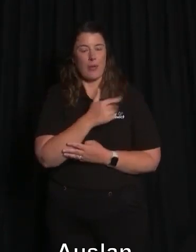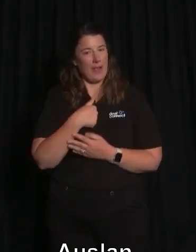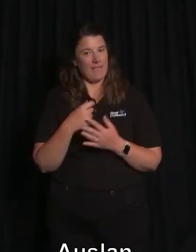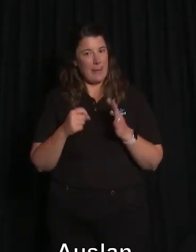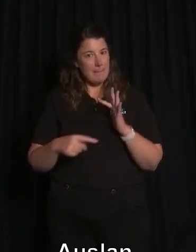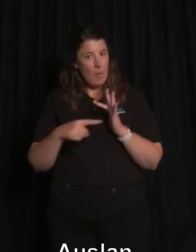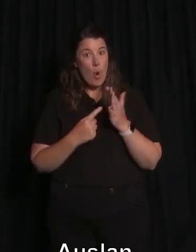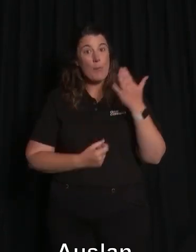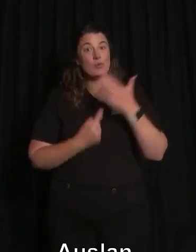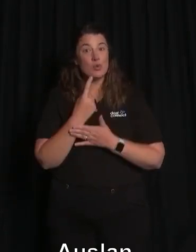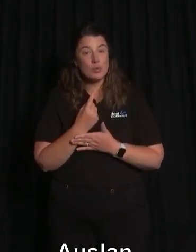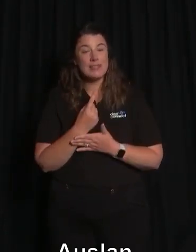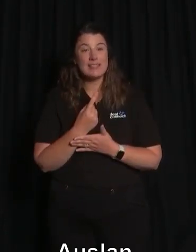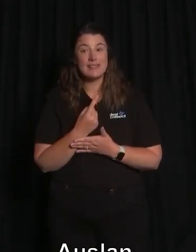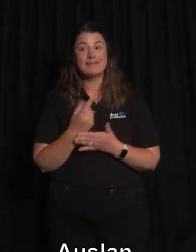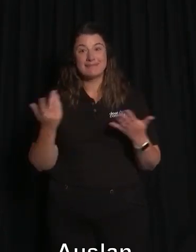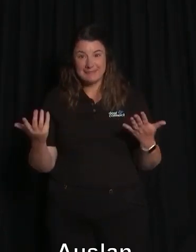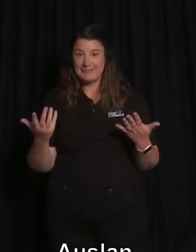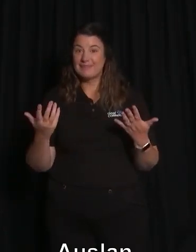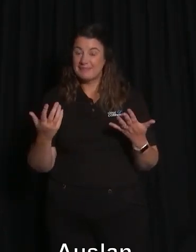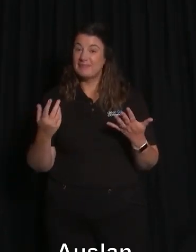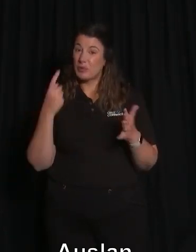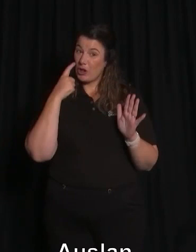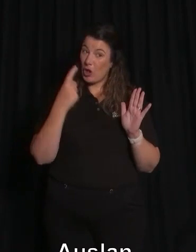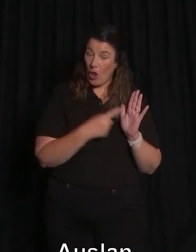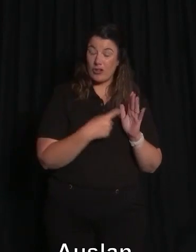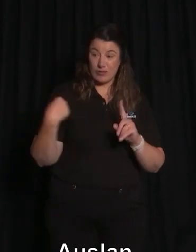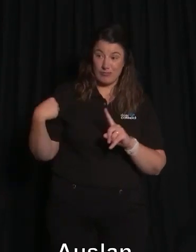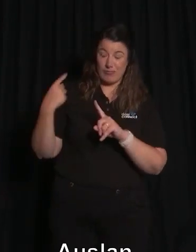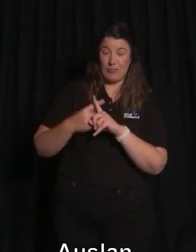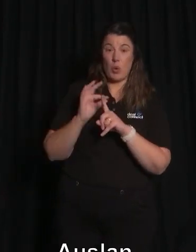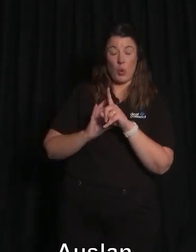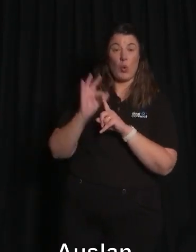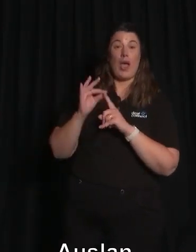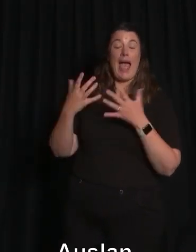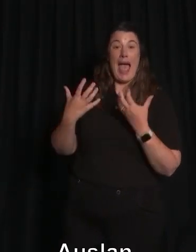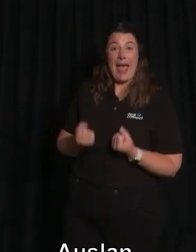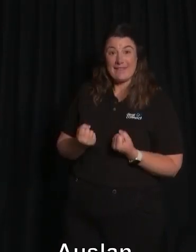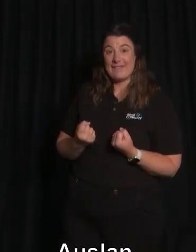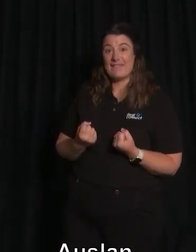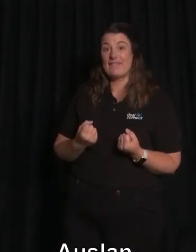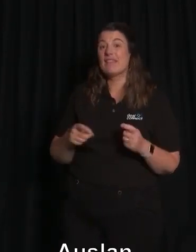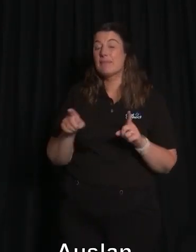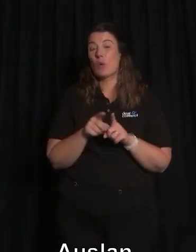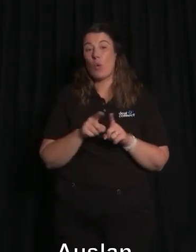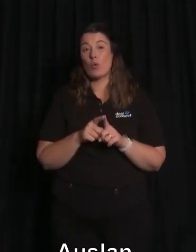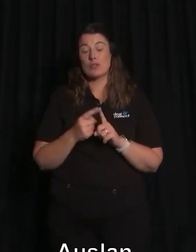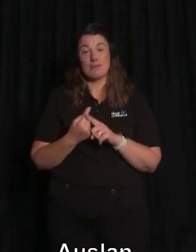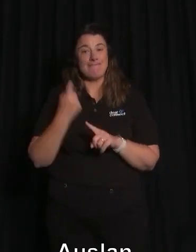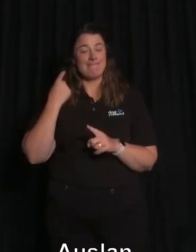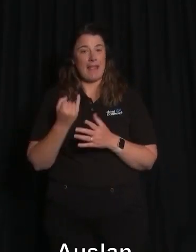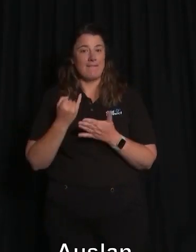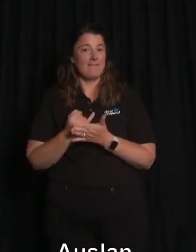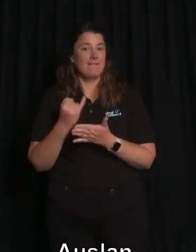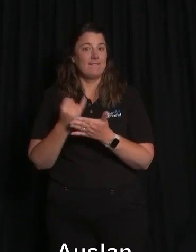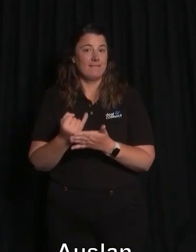important opportunity to, yes, acknowledge how far we've come, but also to acknowledge the failures of the